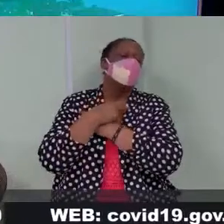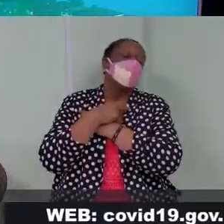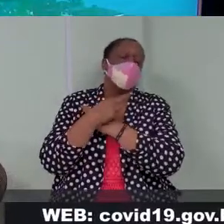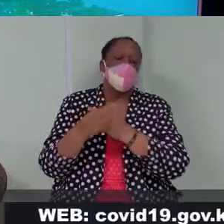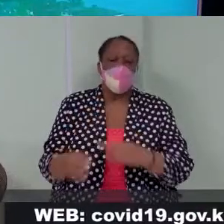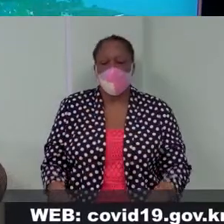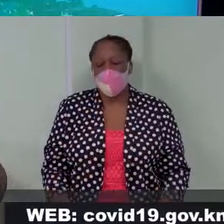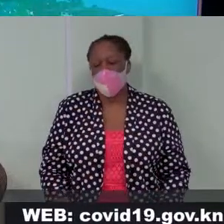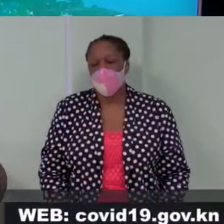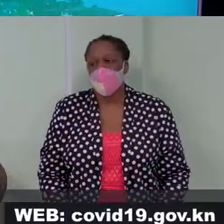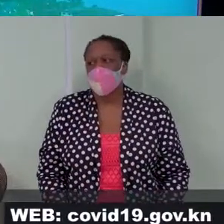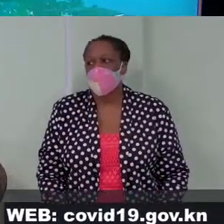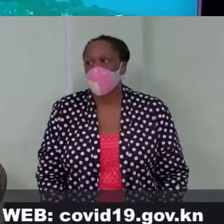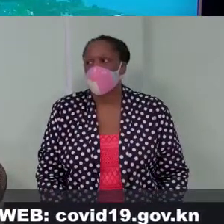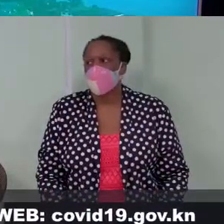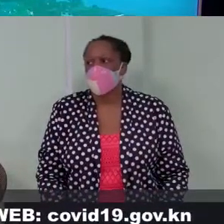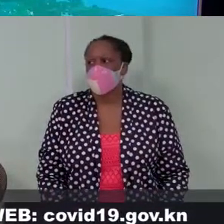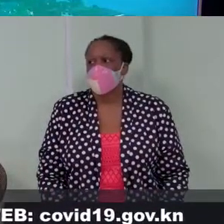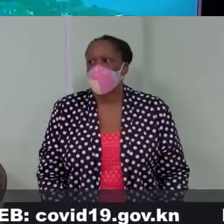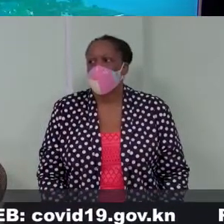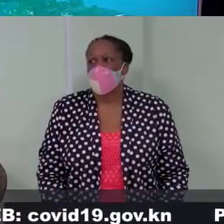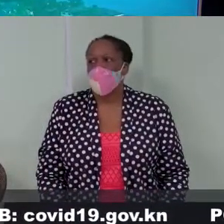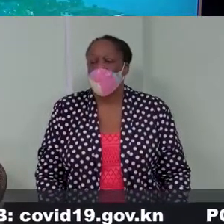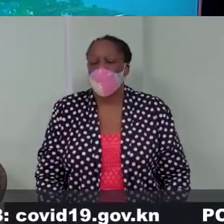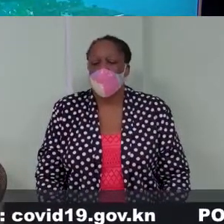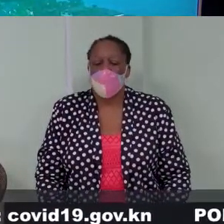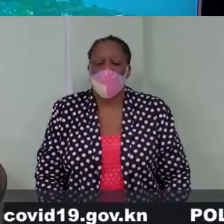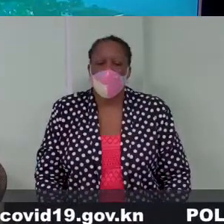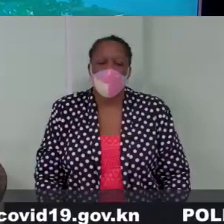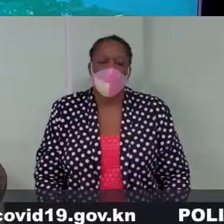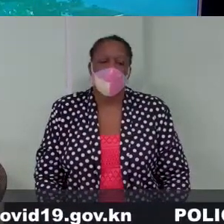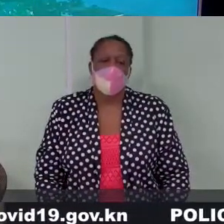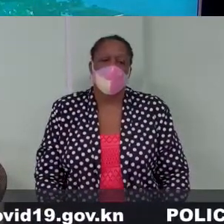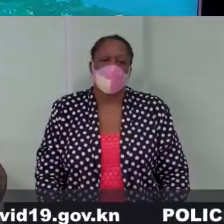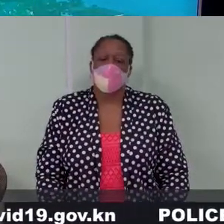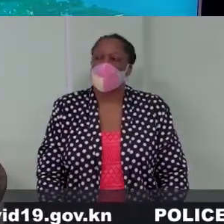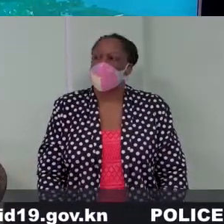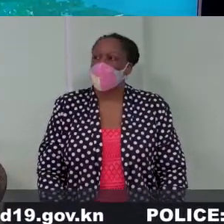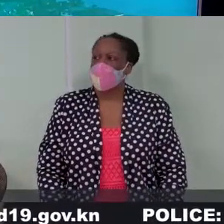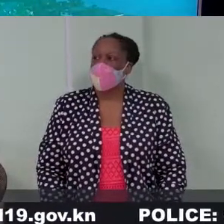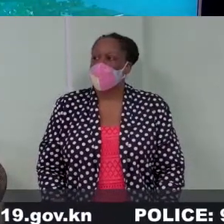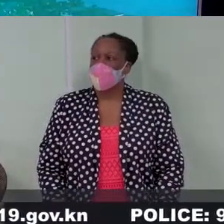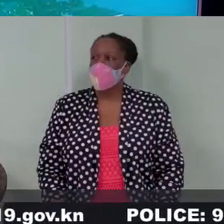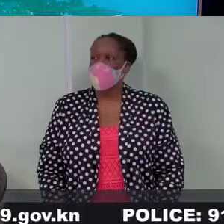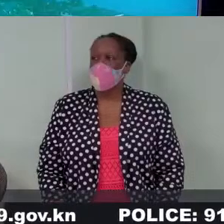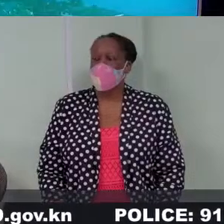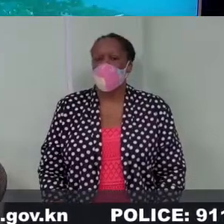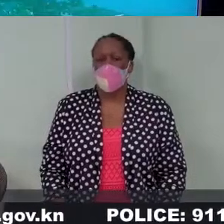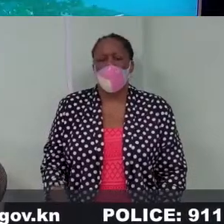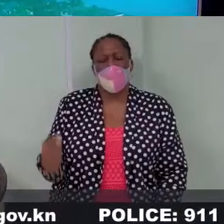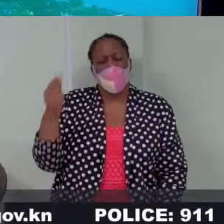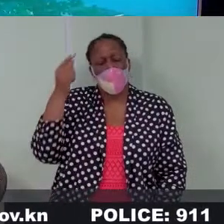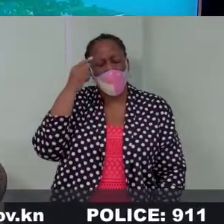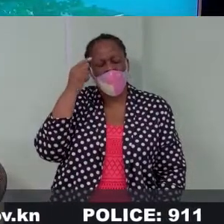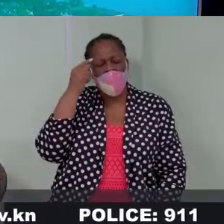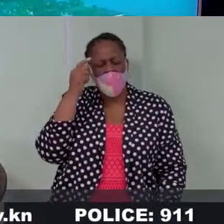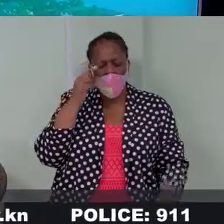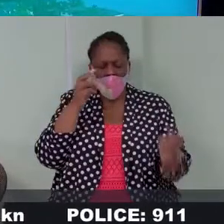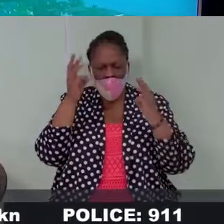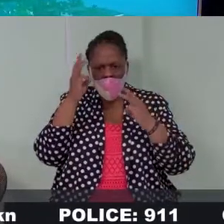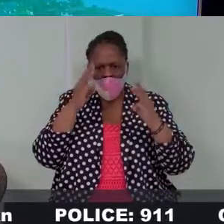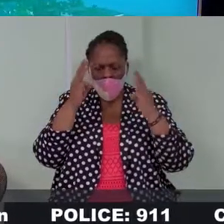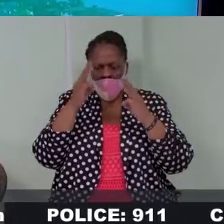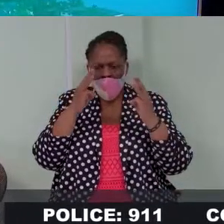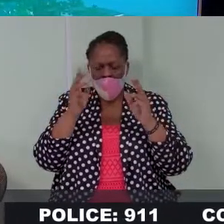Thank you, Dr. Laws. And these are our last two questions for today. Is there any concern that people entering